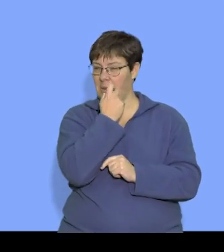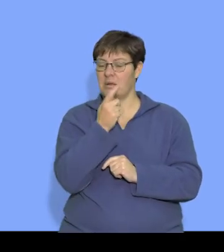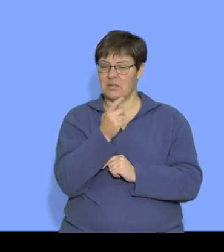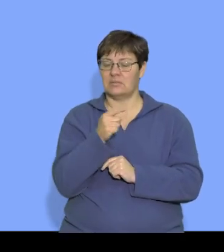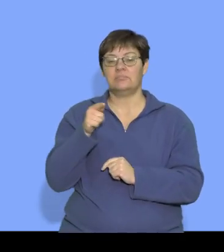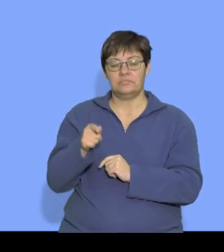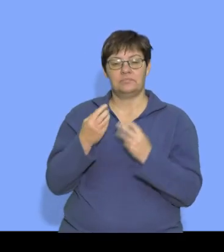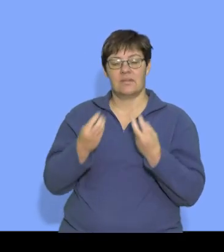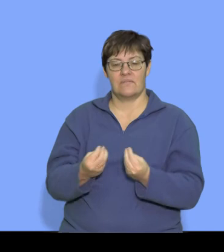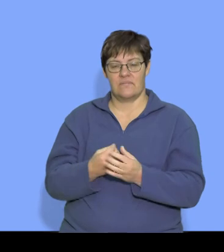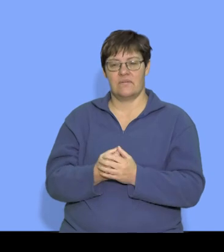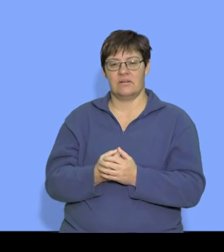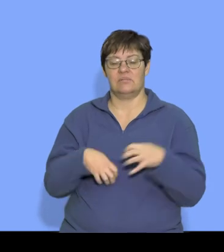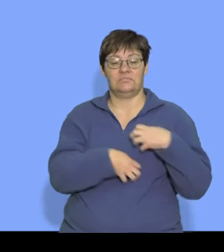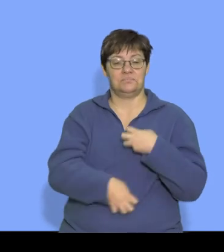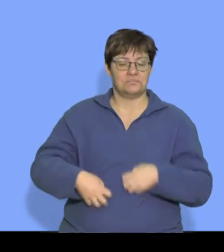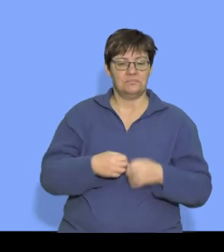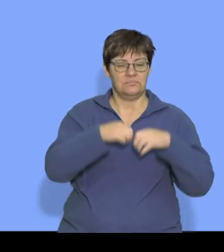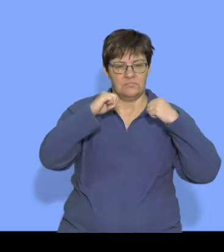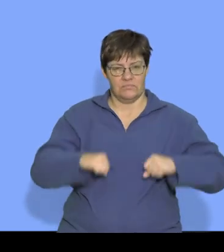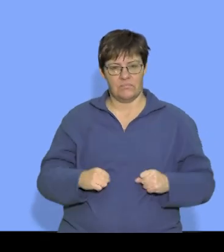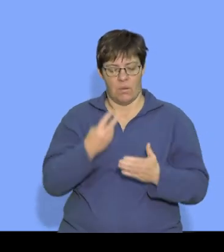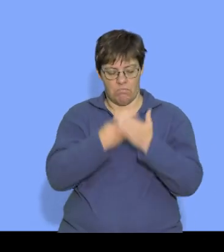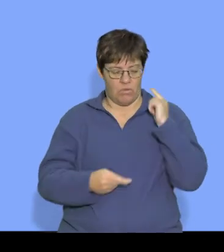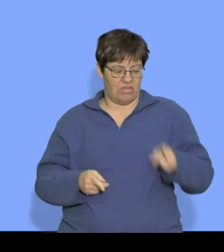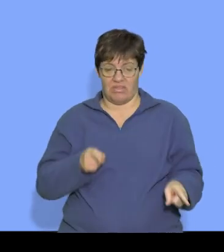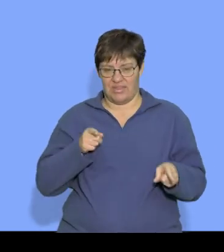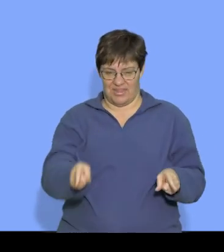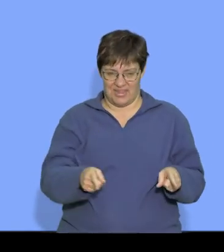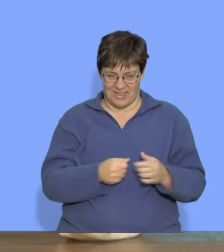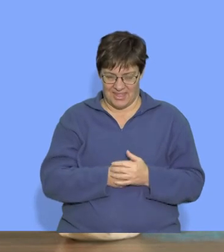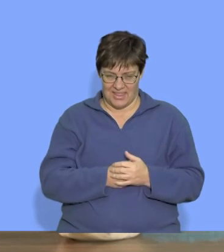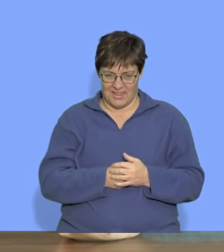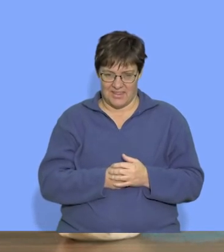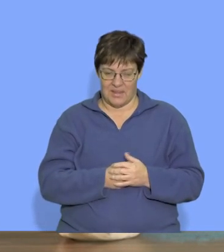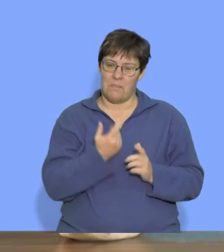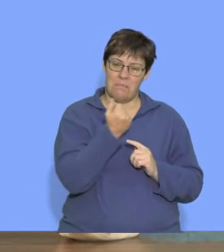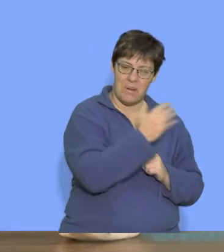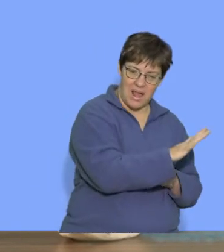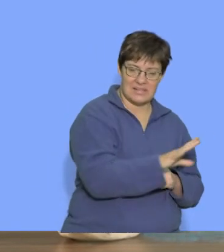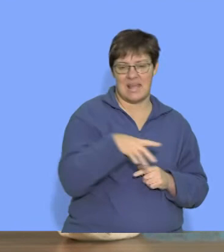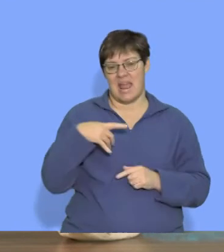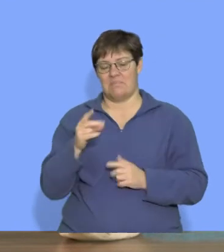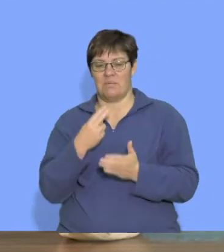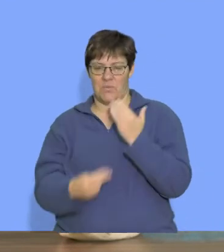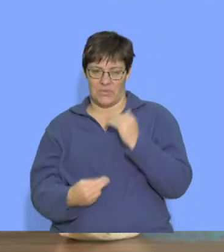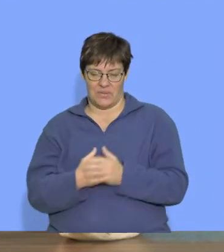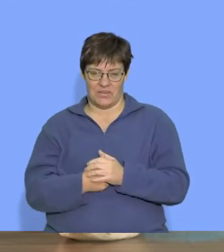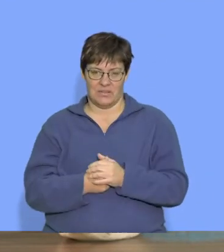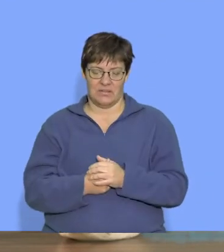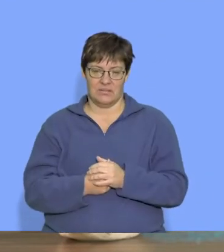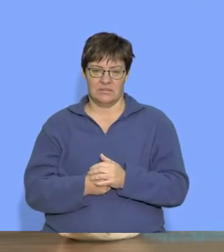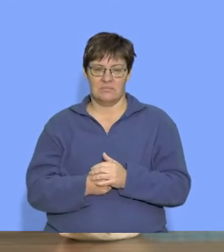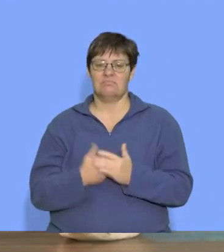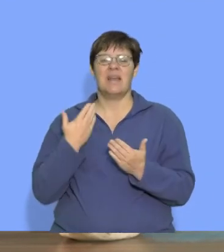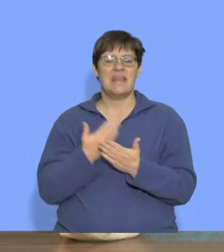So, omnivores have a digestive system that consumes both plant material and animal material.